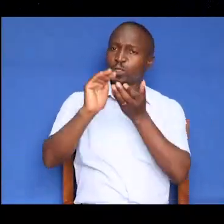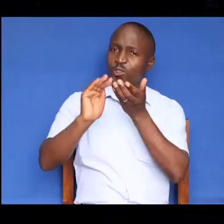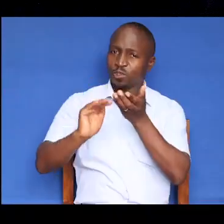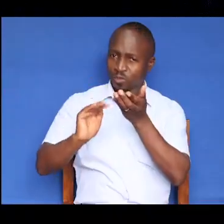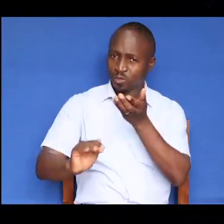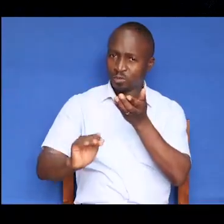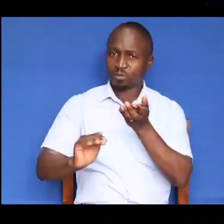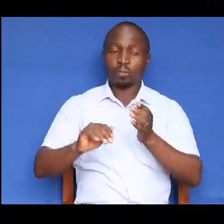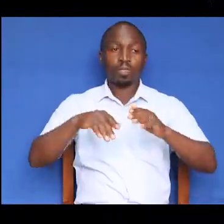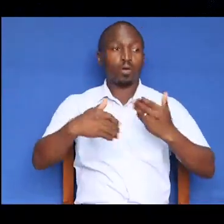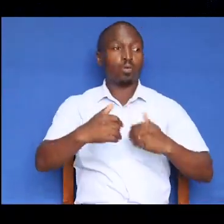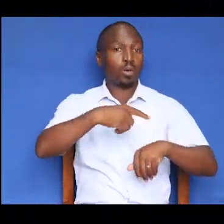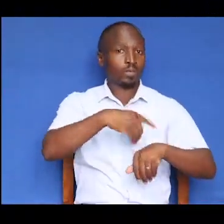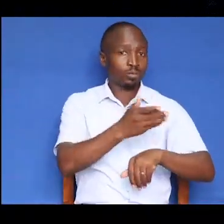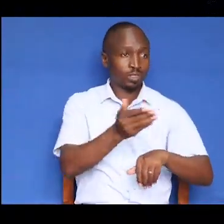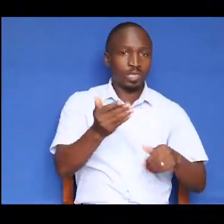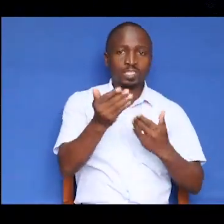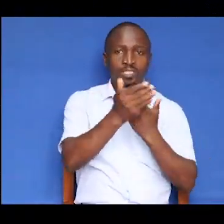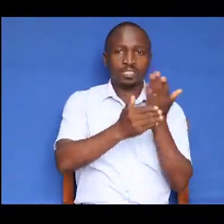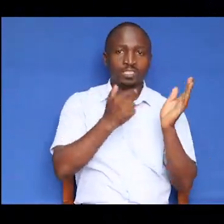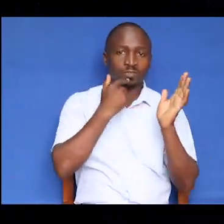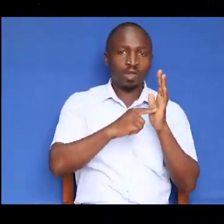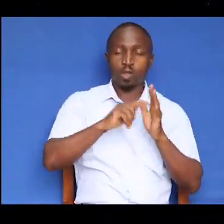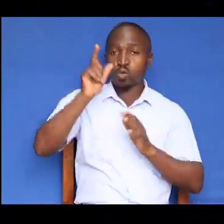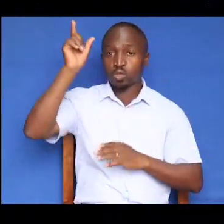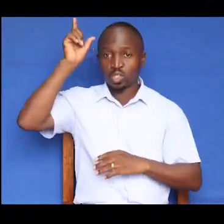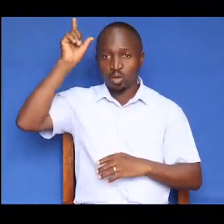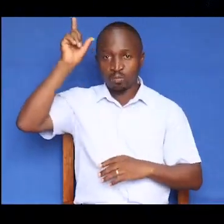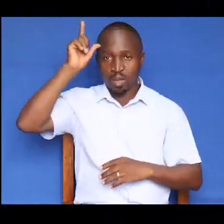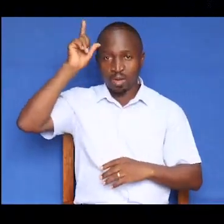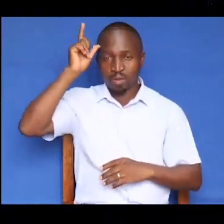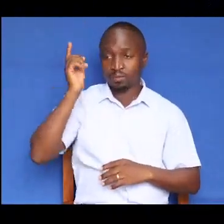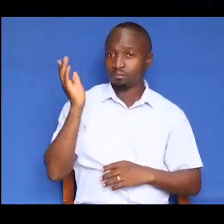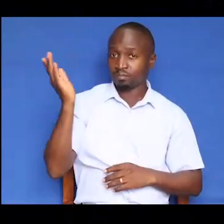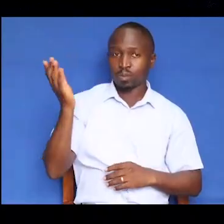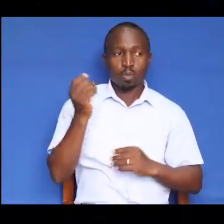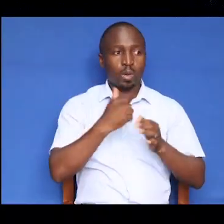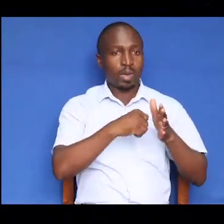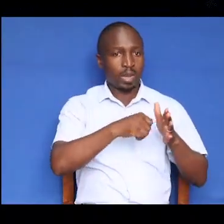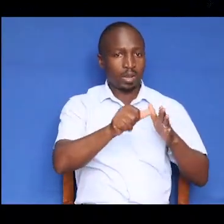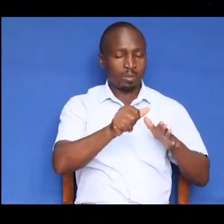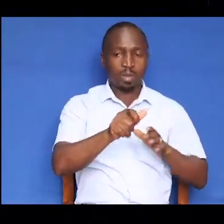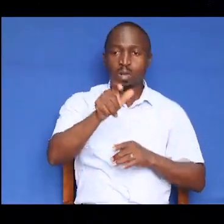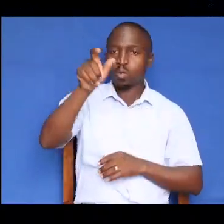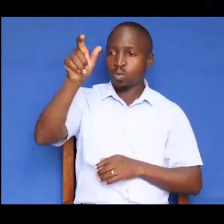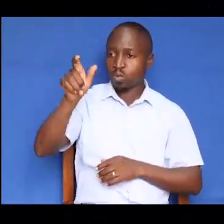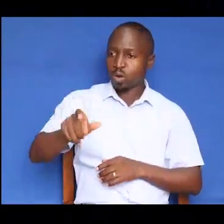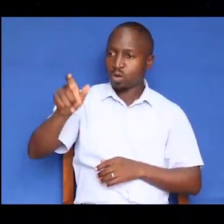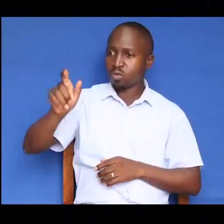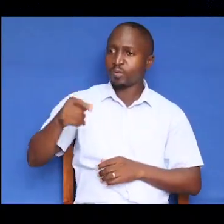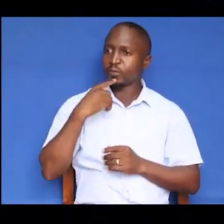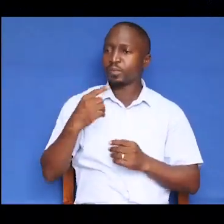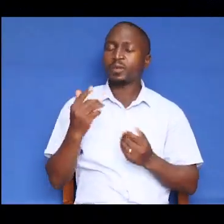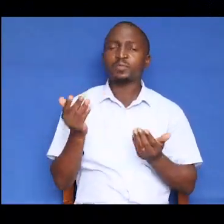Or sometimes a country like Germany, government of Germany pays, we